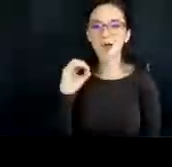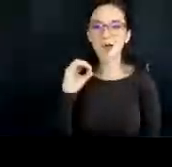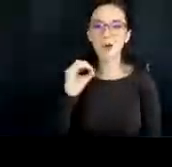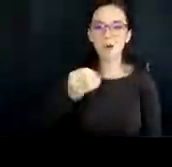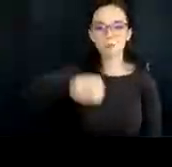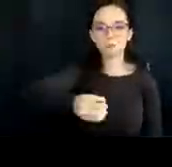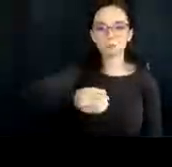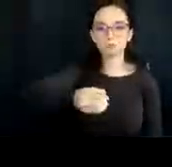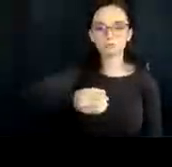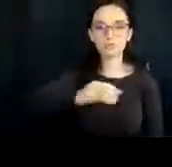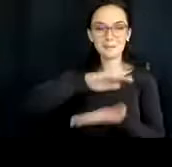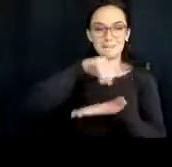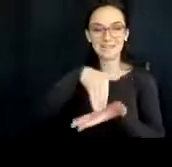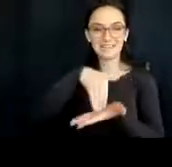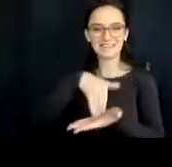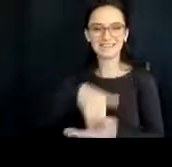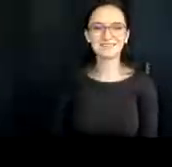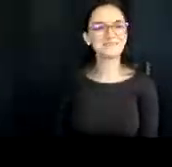This is so cool. All